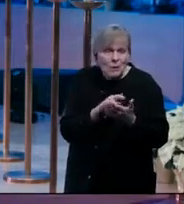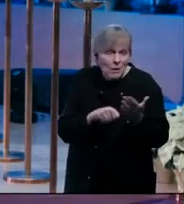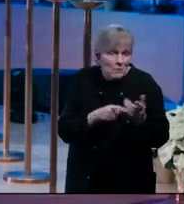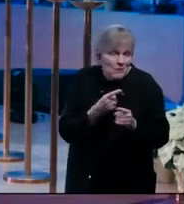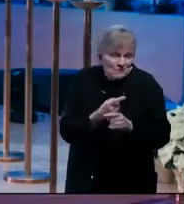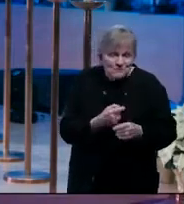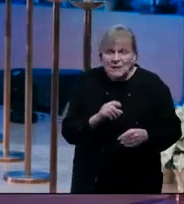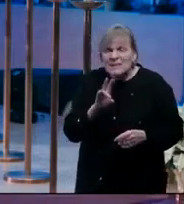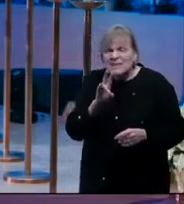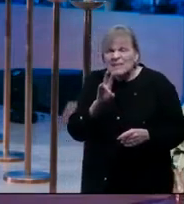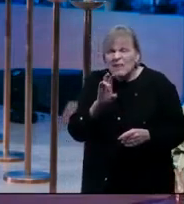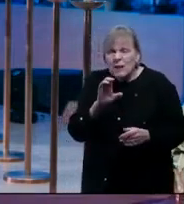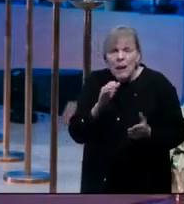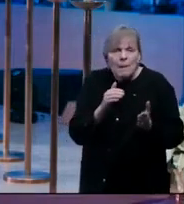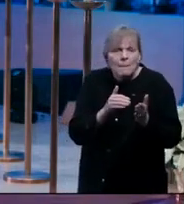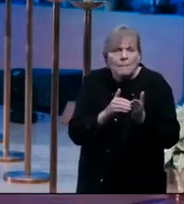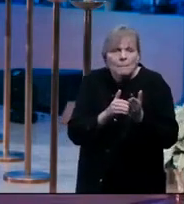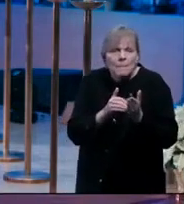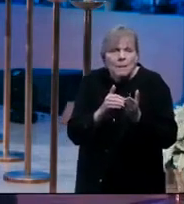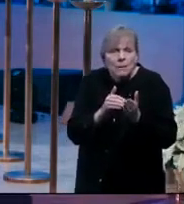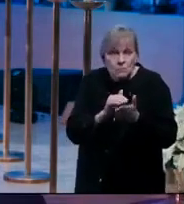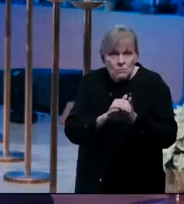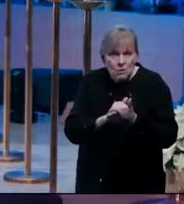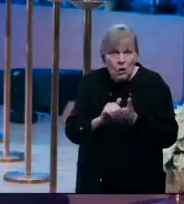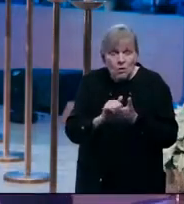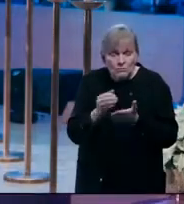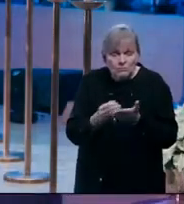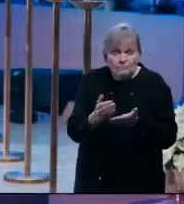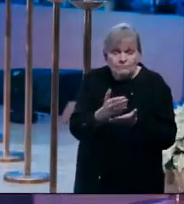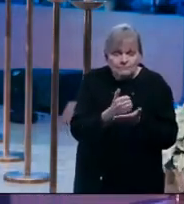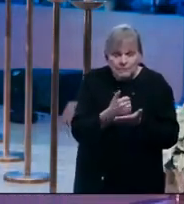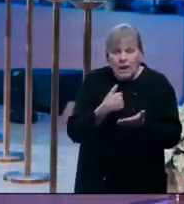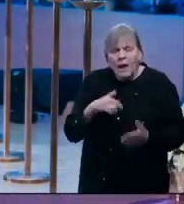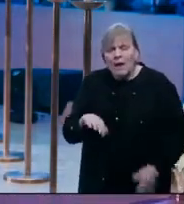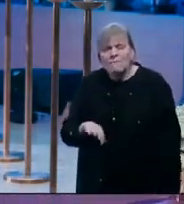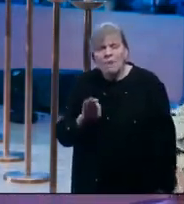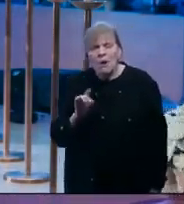that sort of stuff. 700 million. And I found this